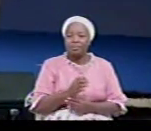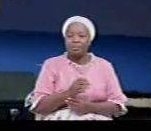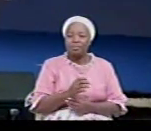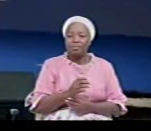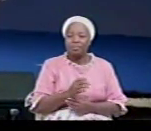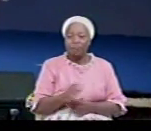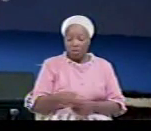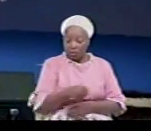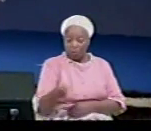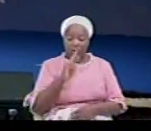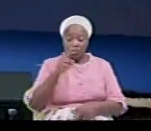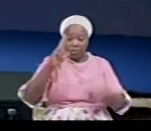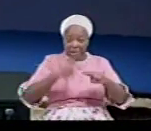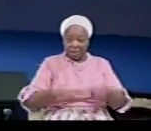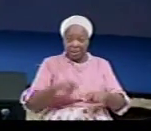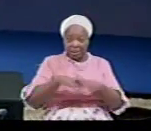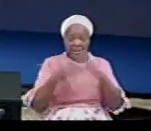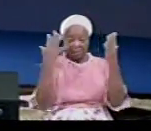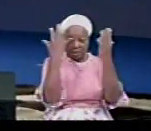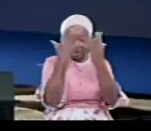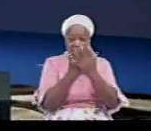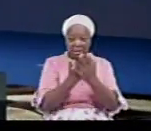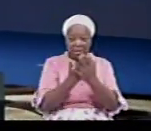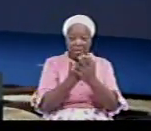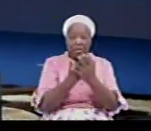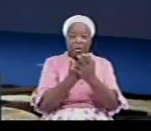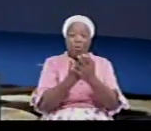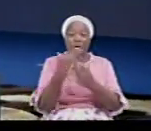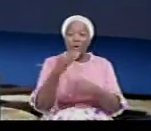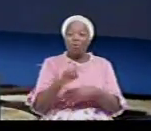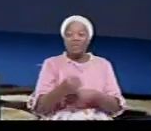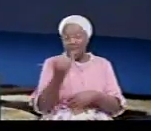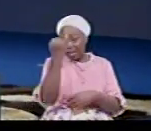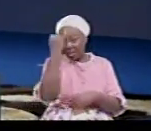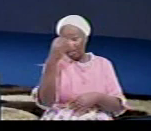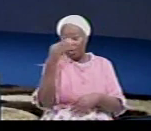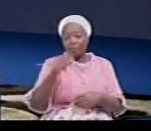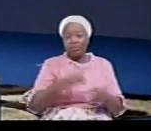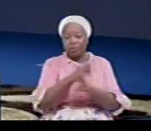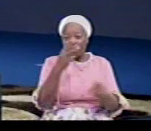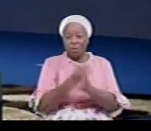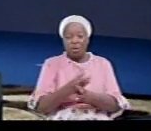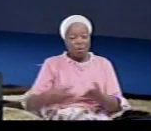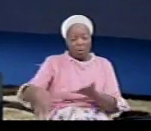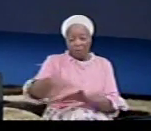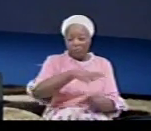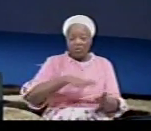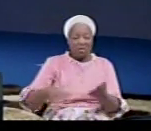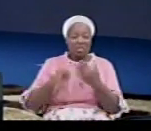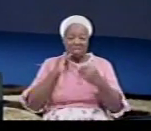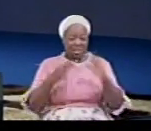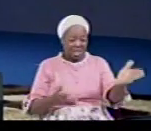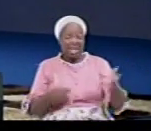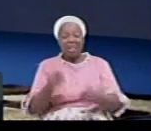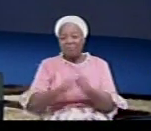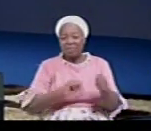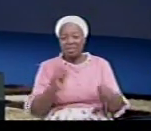Those who siege in the darkness of the ideologies of the world. Confusion is there all the